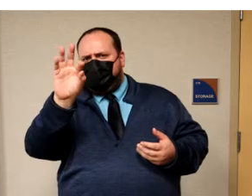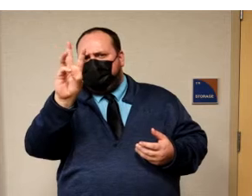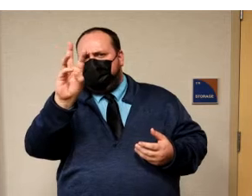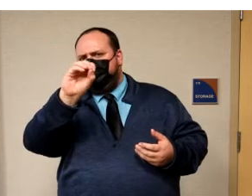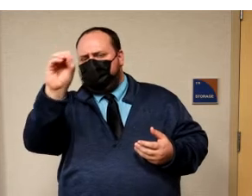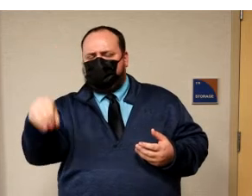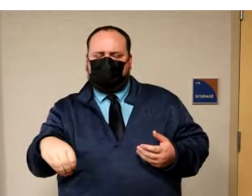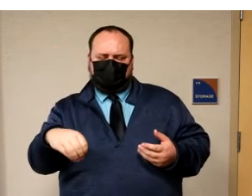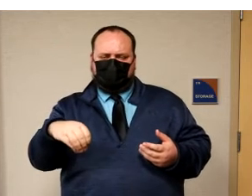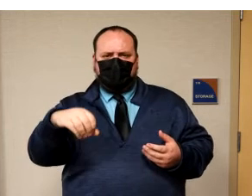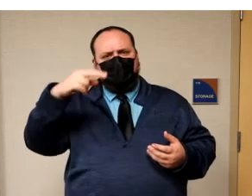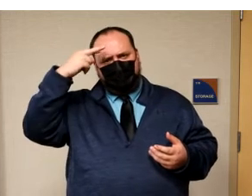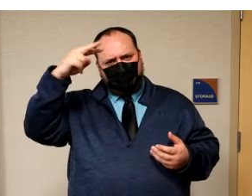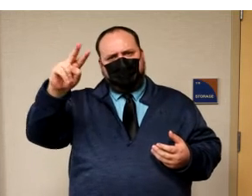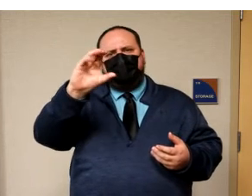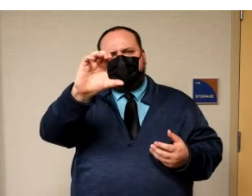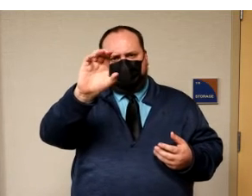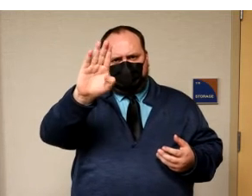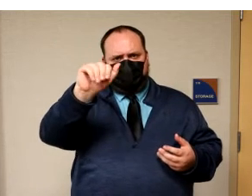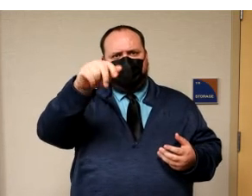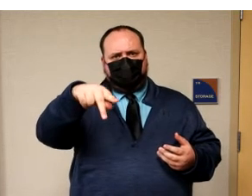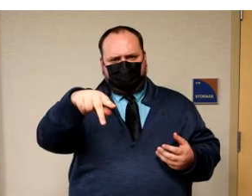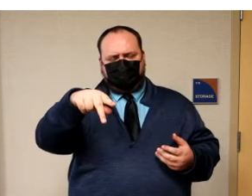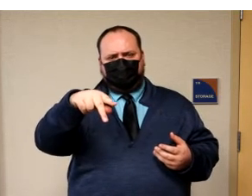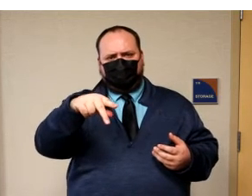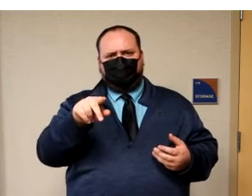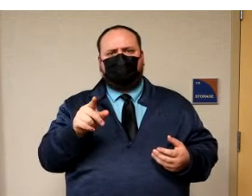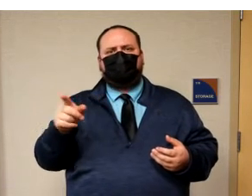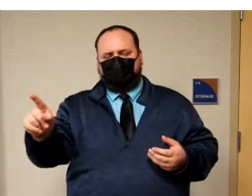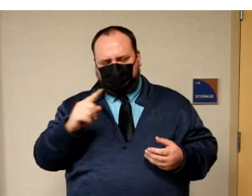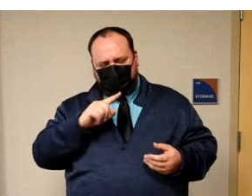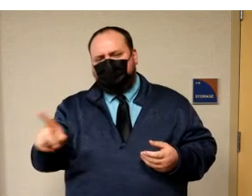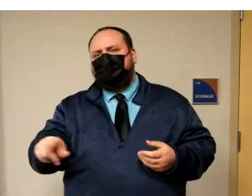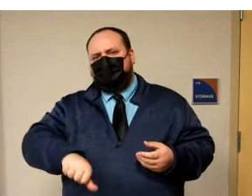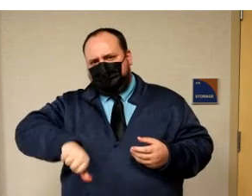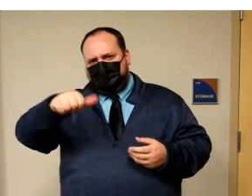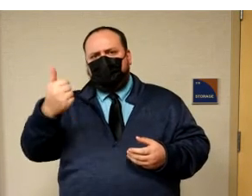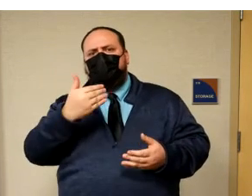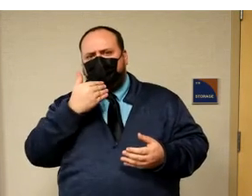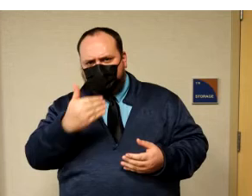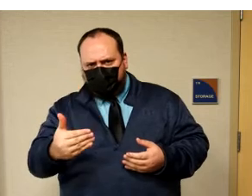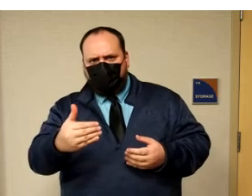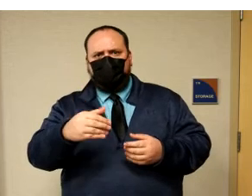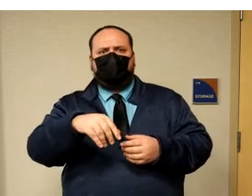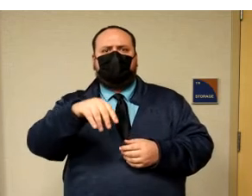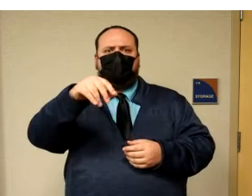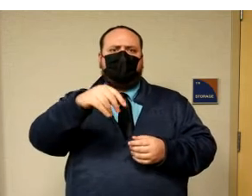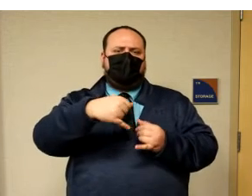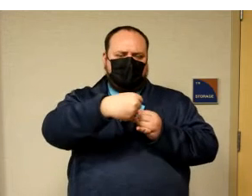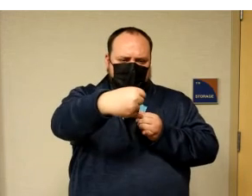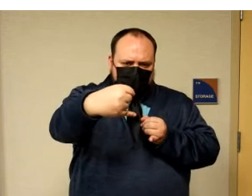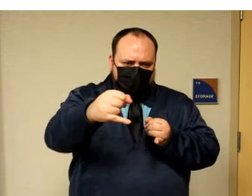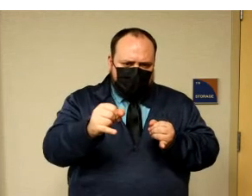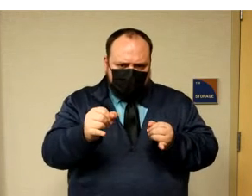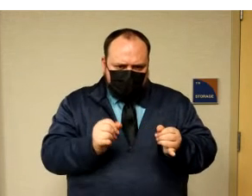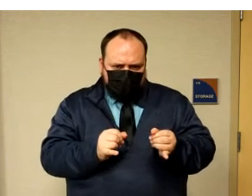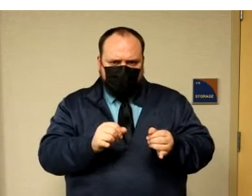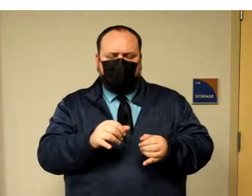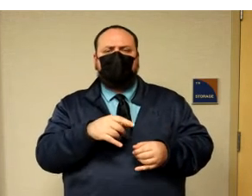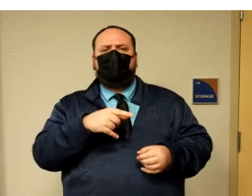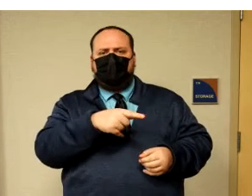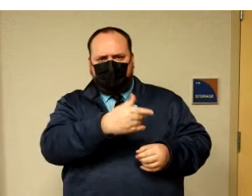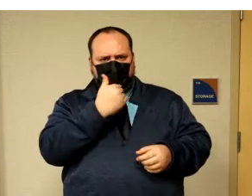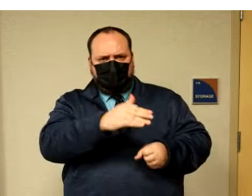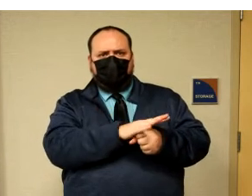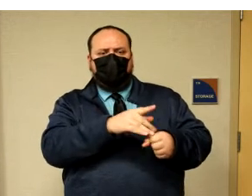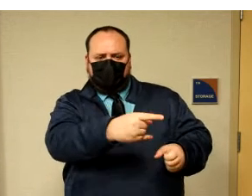37.96% Hispanic CVAP, so tight on deviation, another good quadrant. You can see it takes in this College